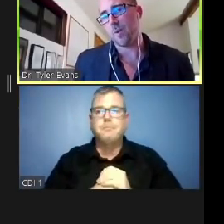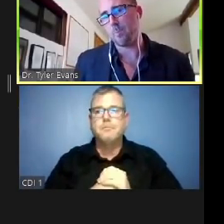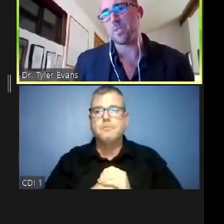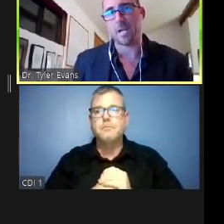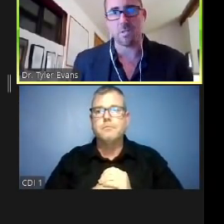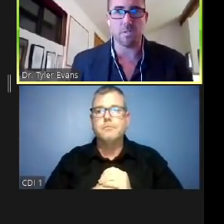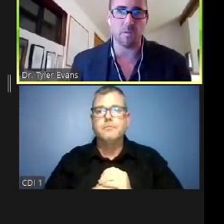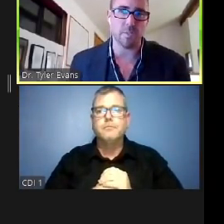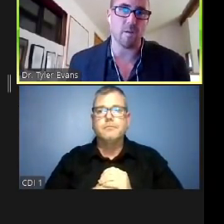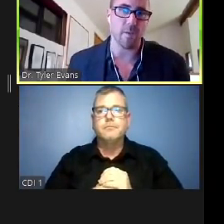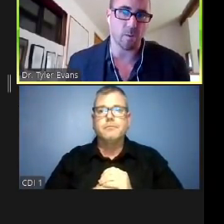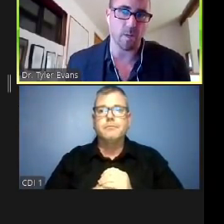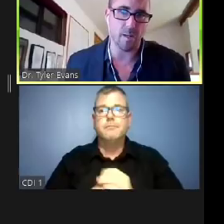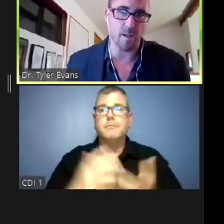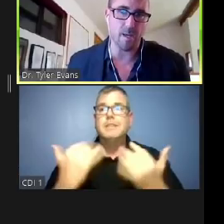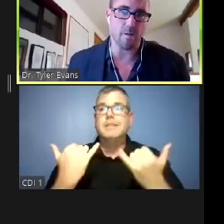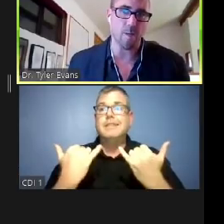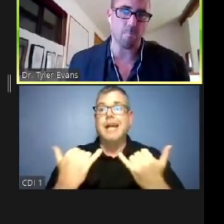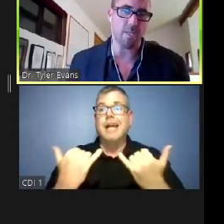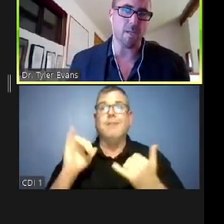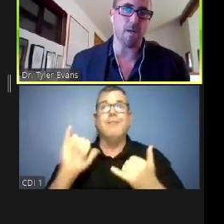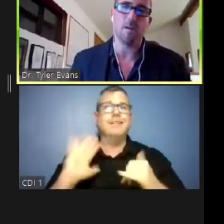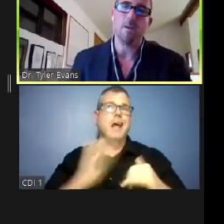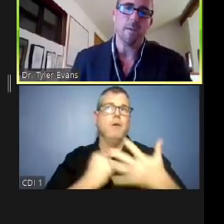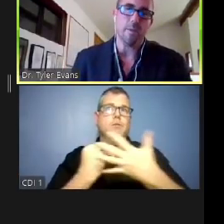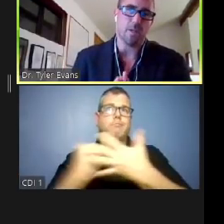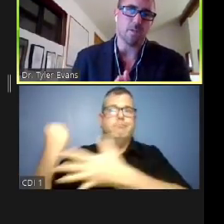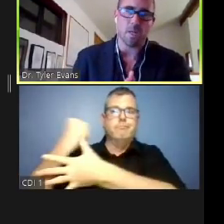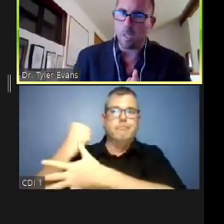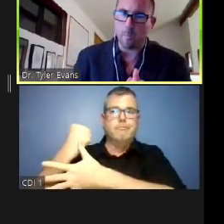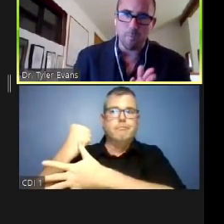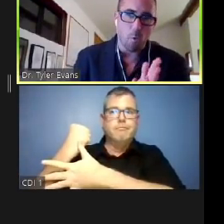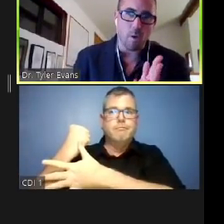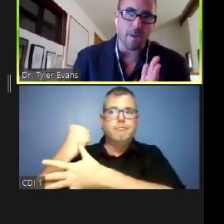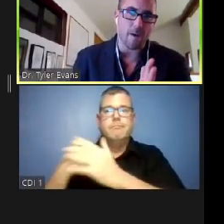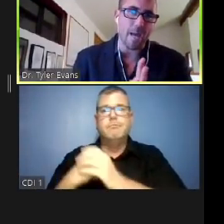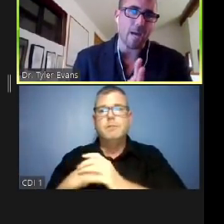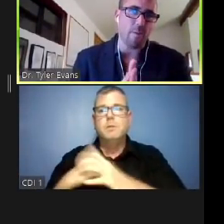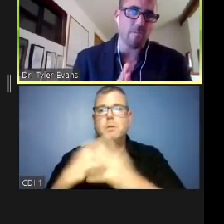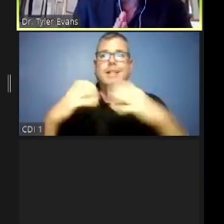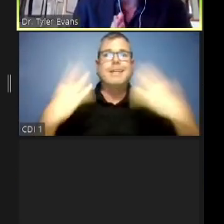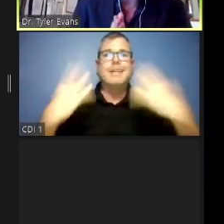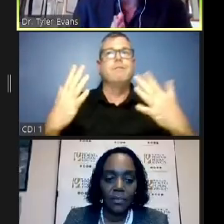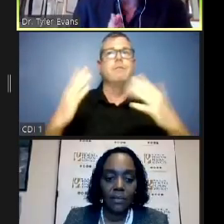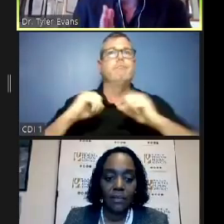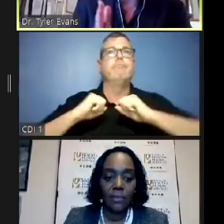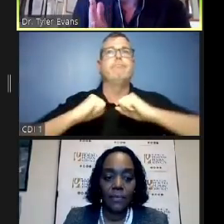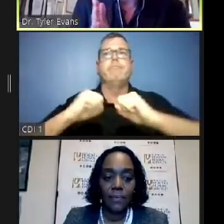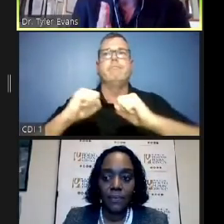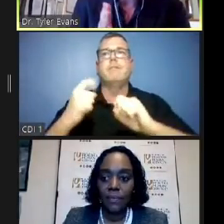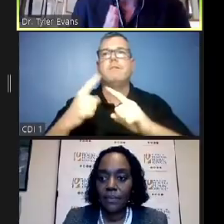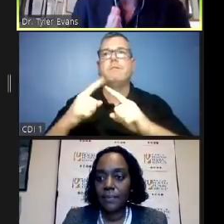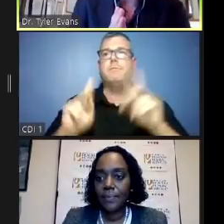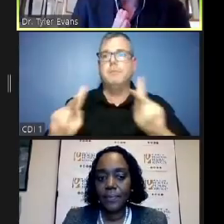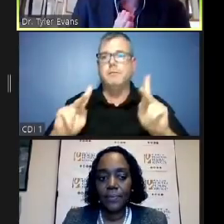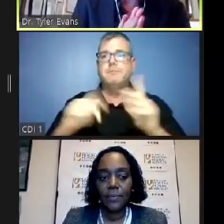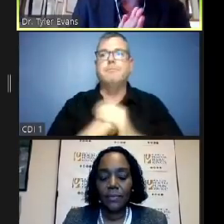to provide protection to health equity, and Benita is going to talk a little bit more about how we've